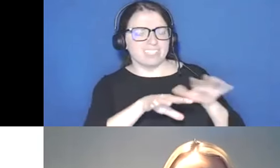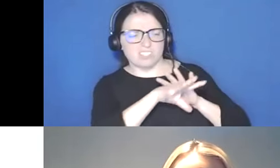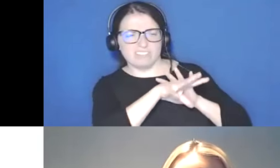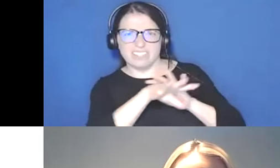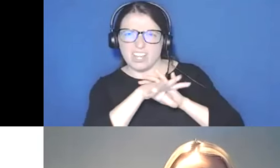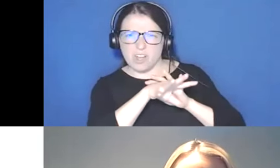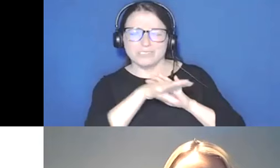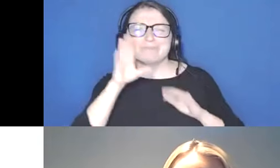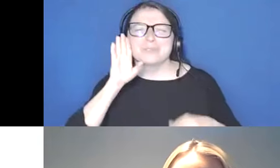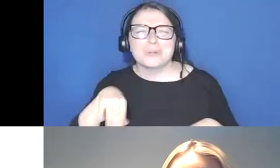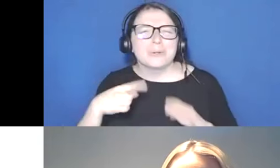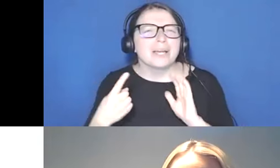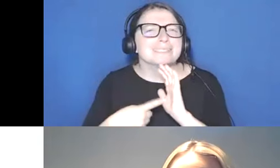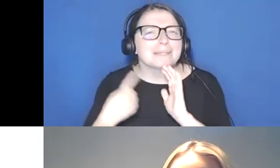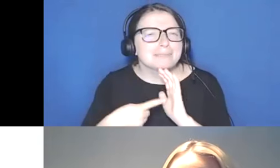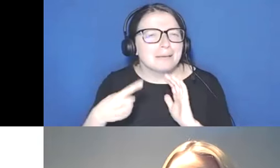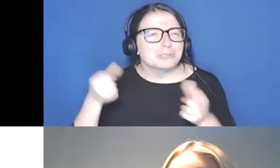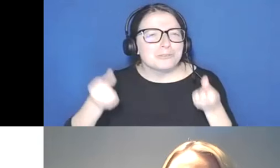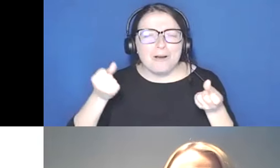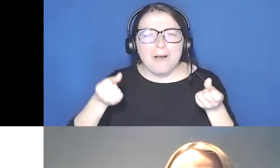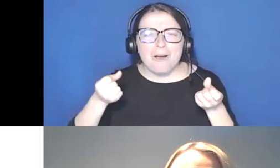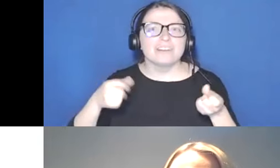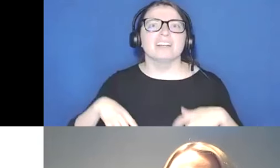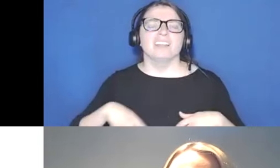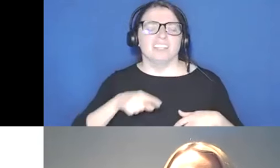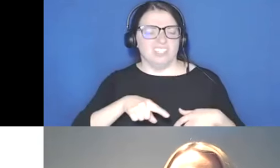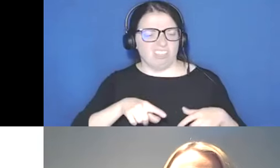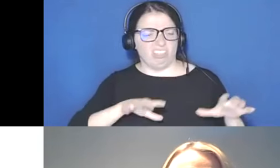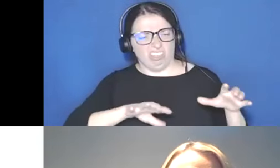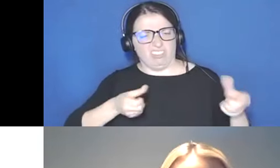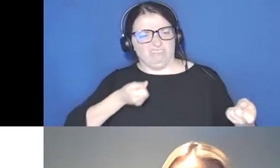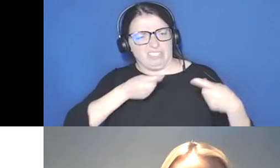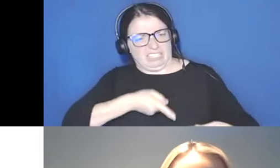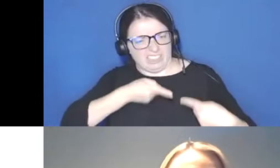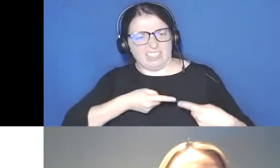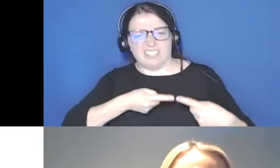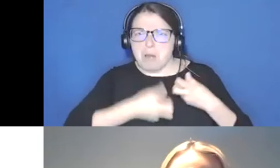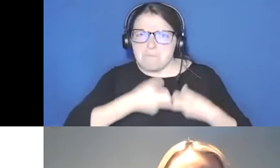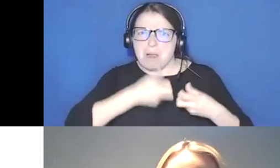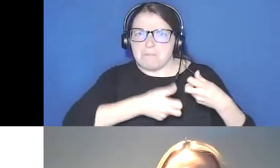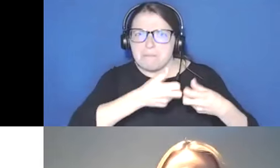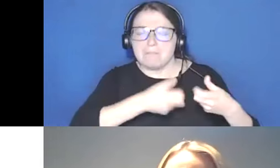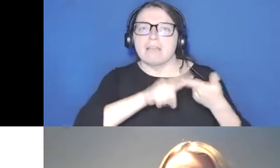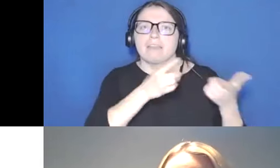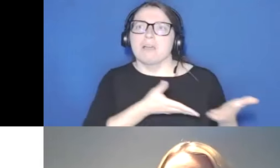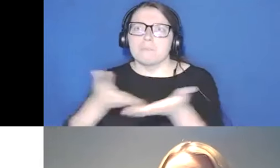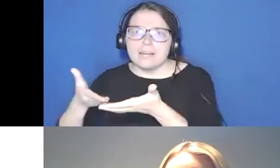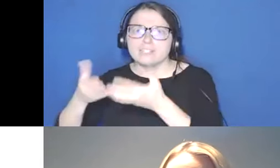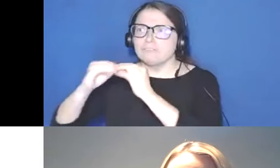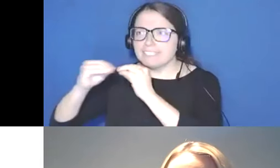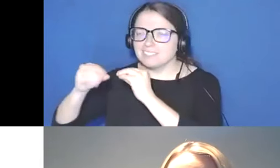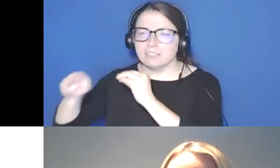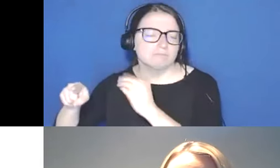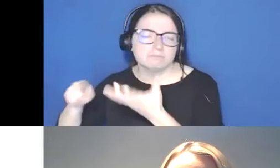and, it's not doing the thing that it's been doing. In those sessions, we don't always get to see everything that's going